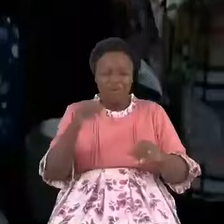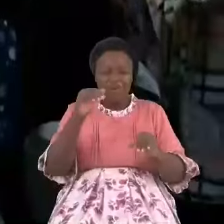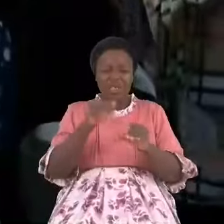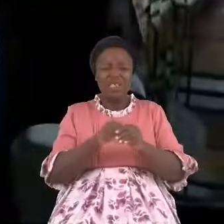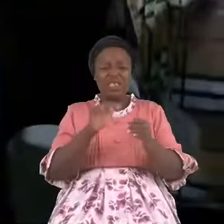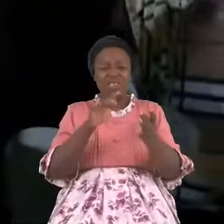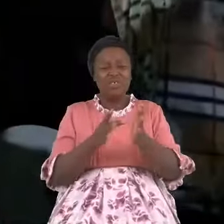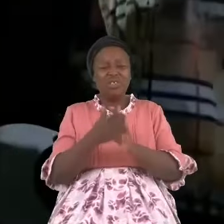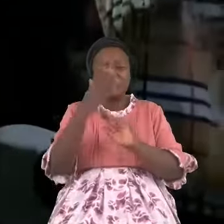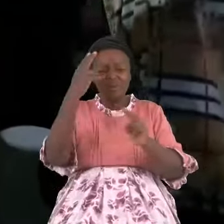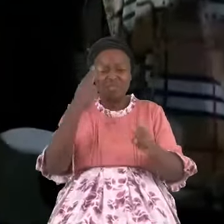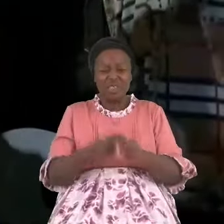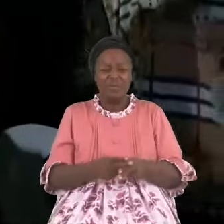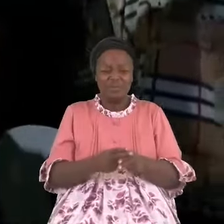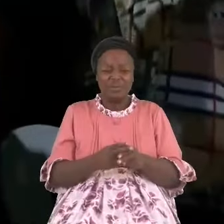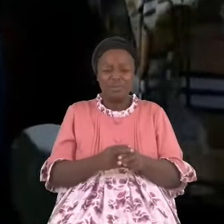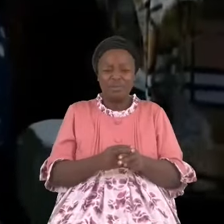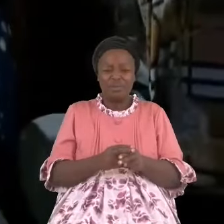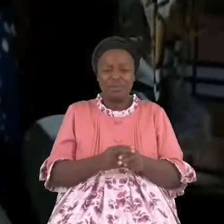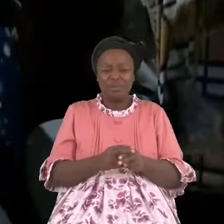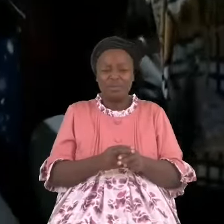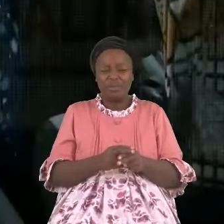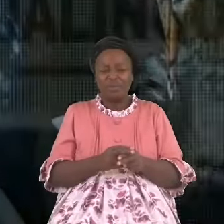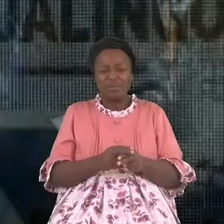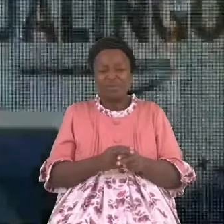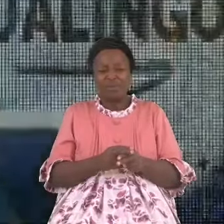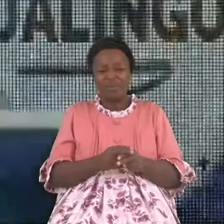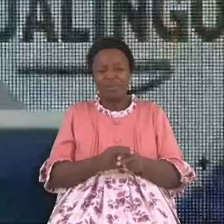Jesus' name.